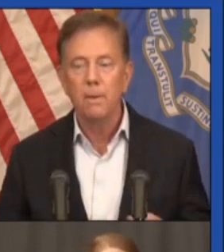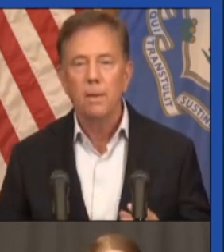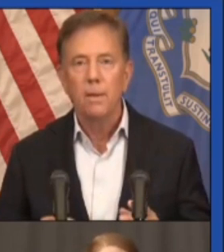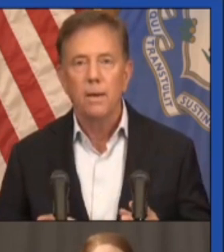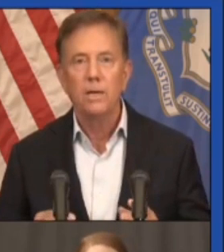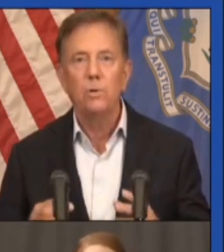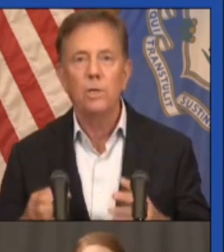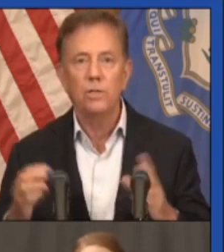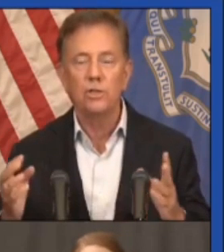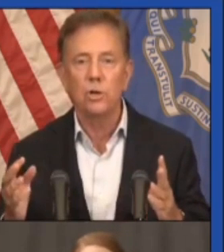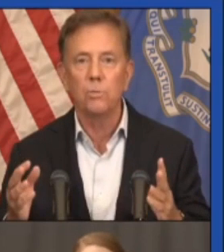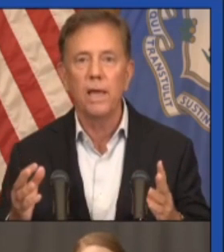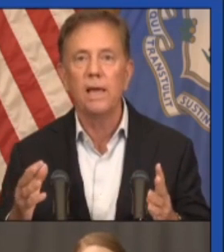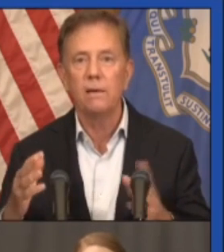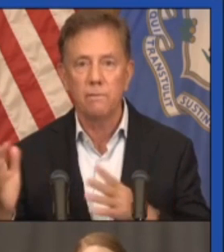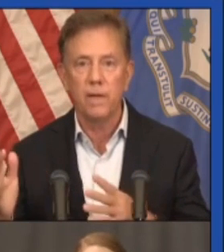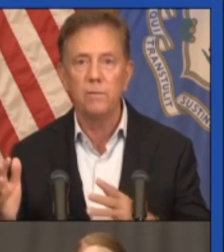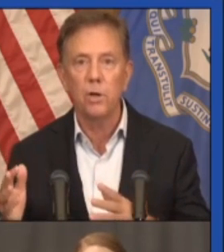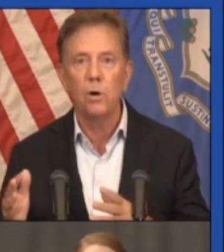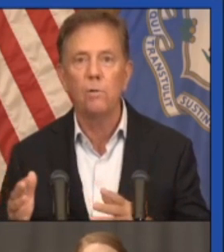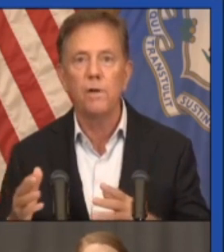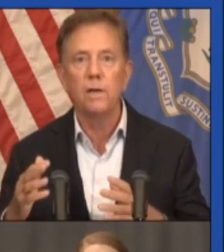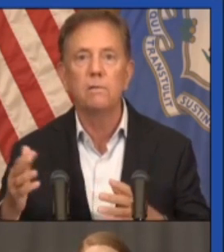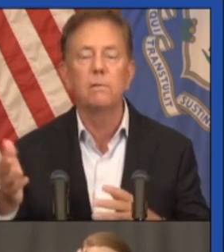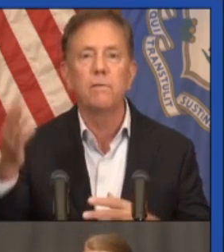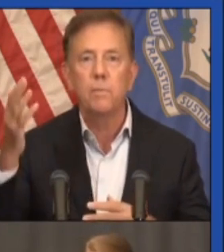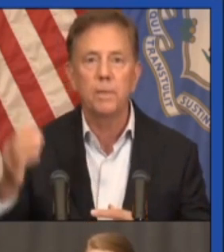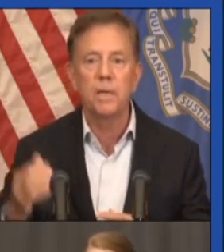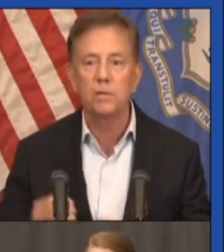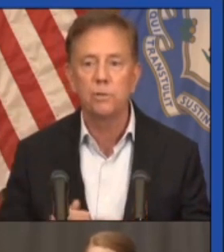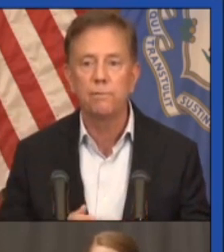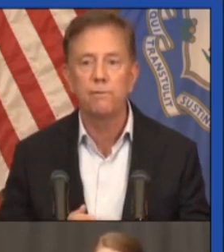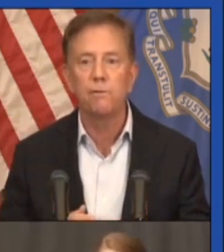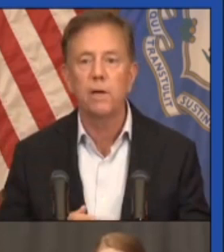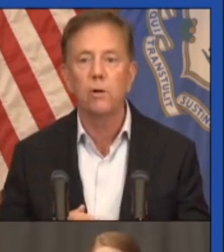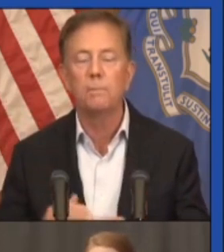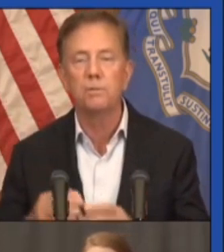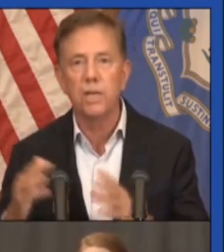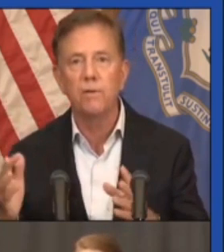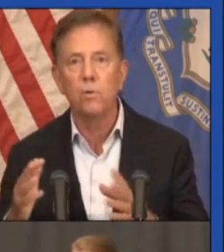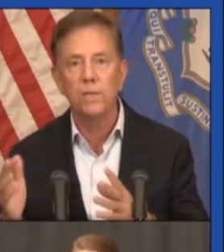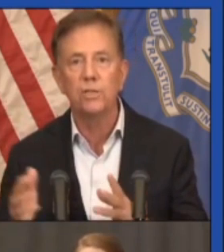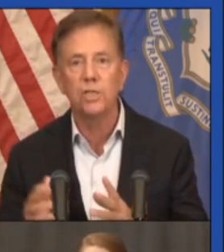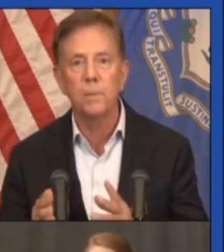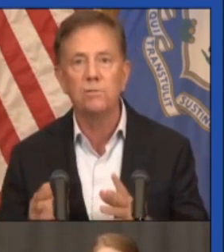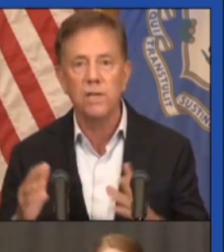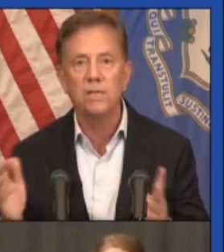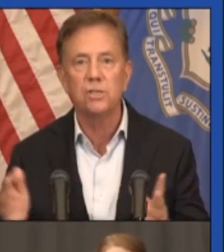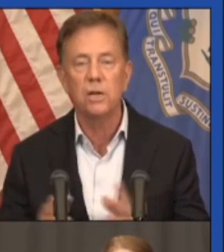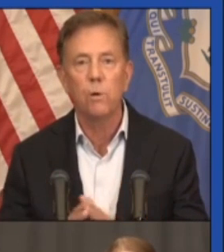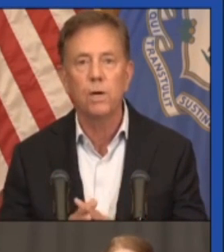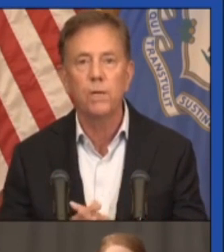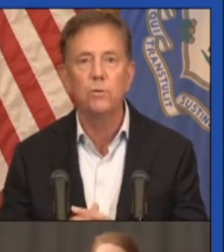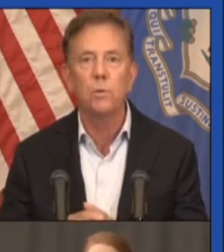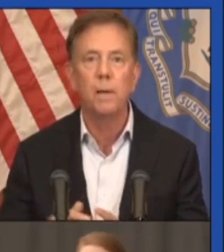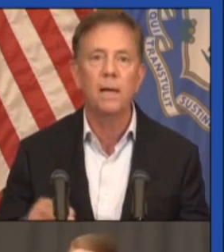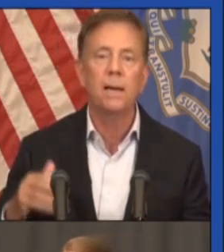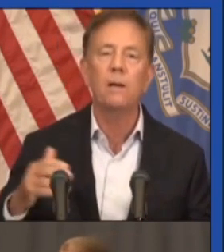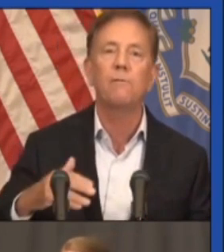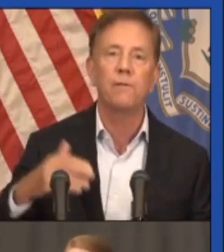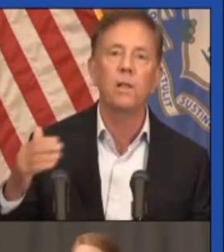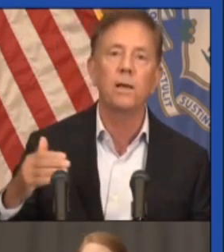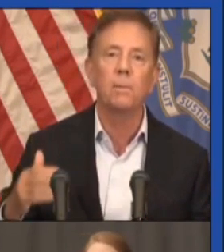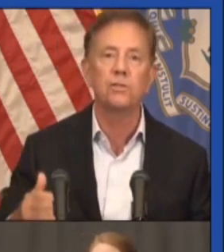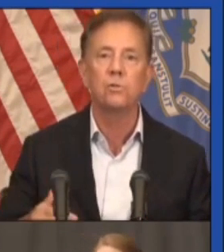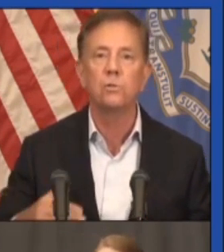that, I know the concern we have, given COVID, given potential for flare-ups, given questions about testing, what can we do about